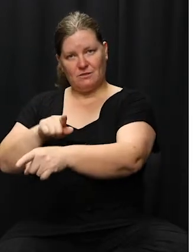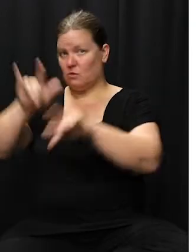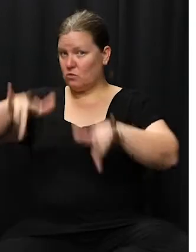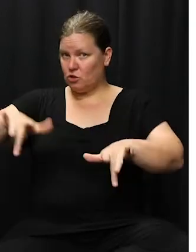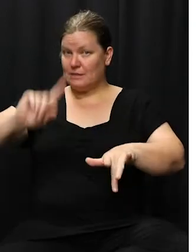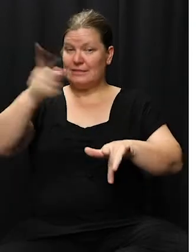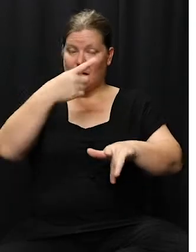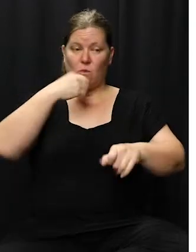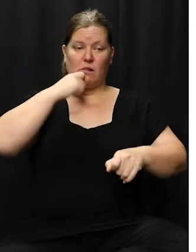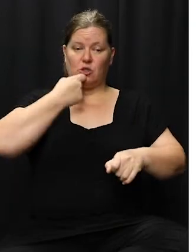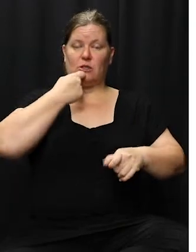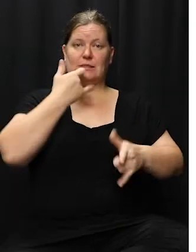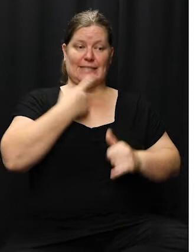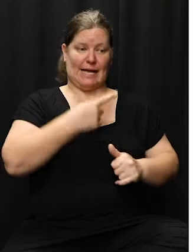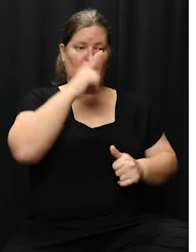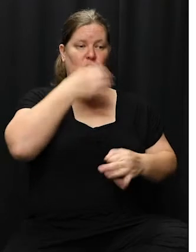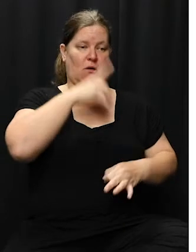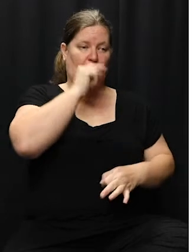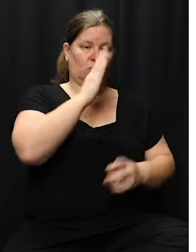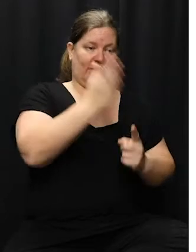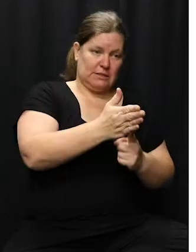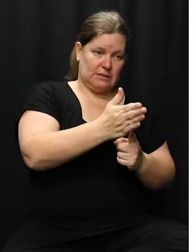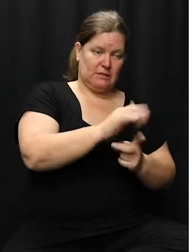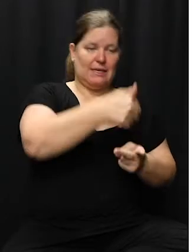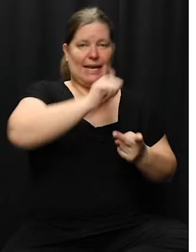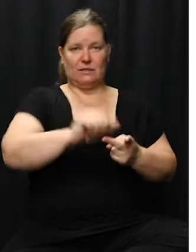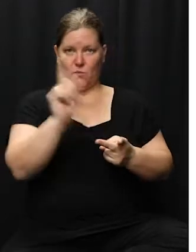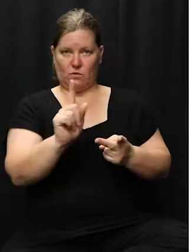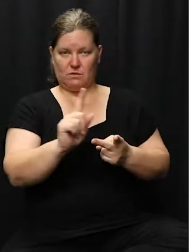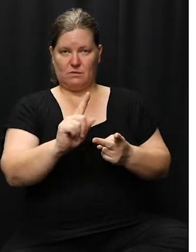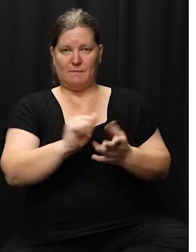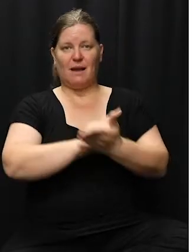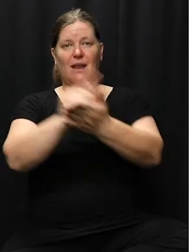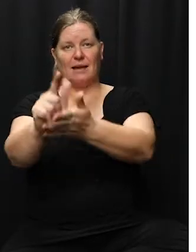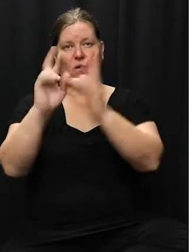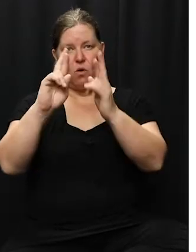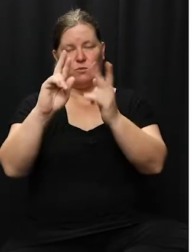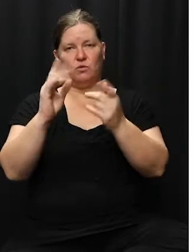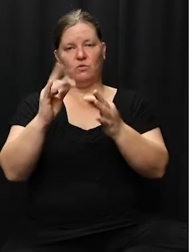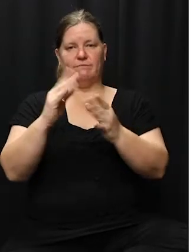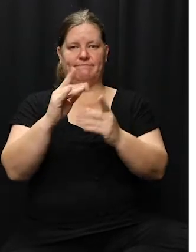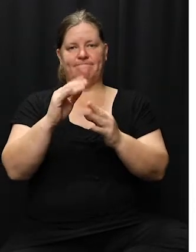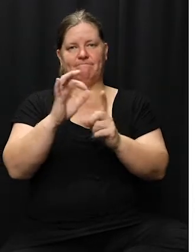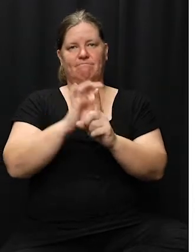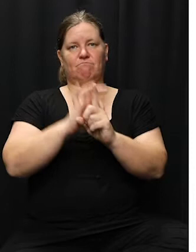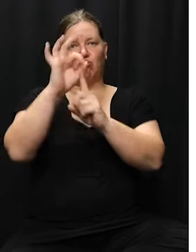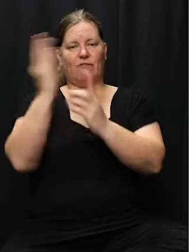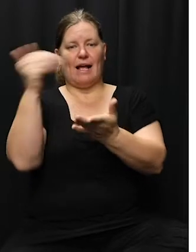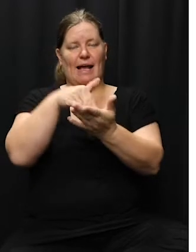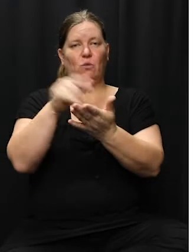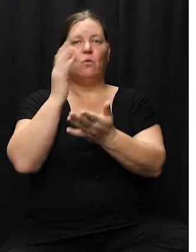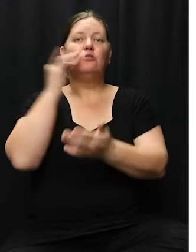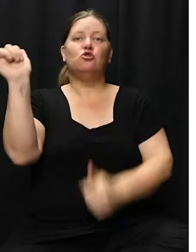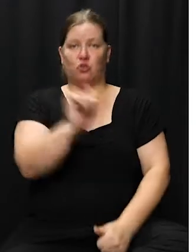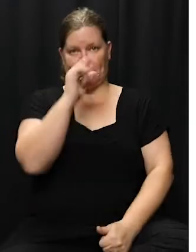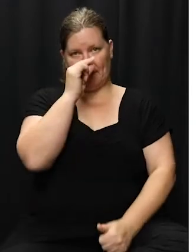whatever. We don't know yet. For now, it'll simply say they can do this, next do this. But later, I hope to be able to say,